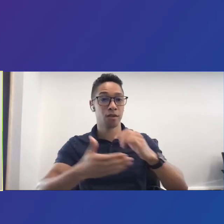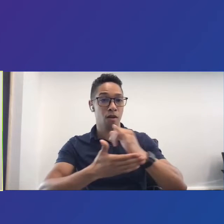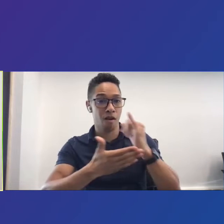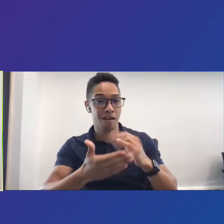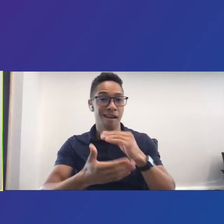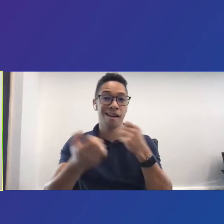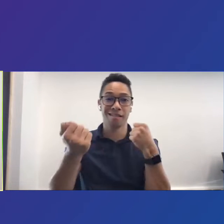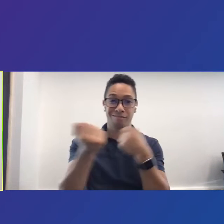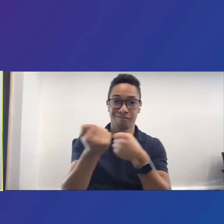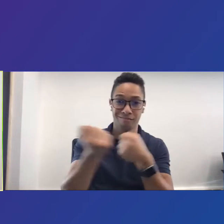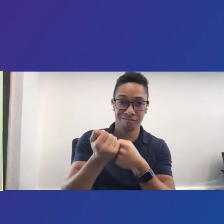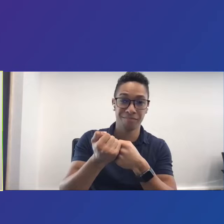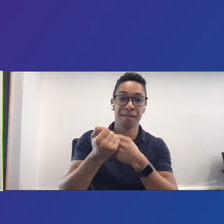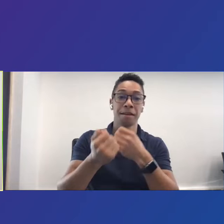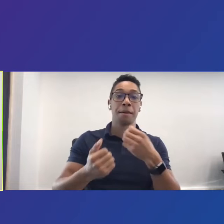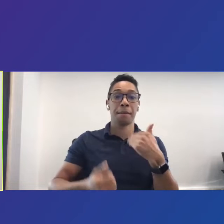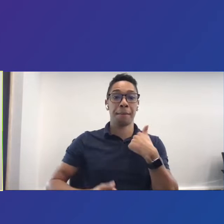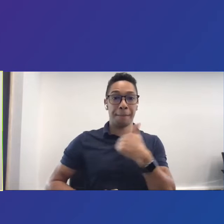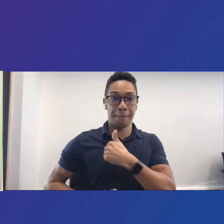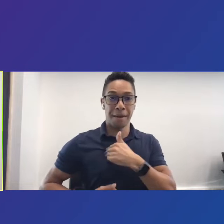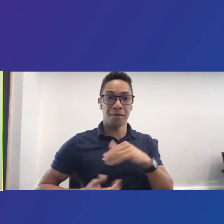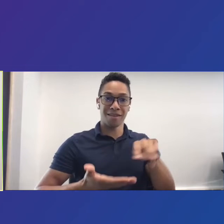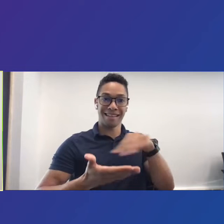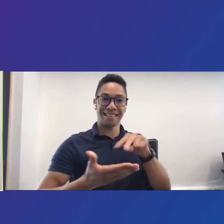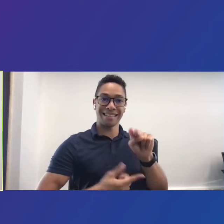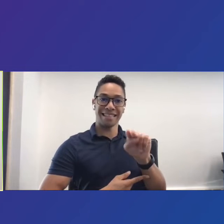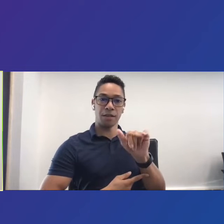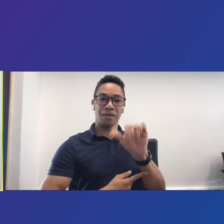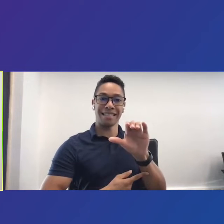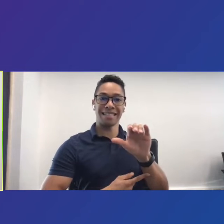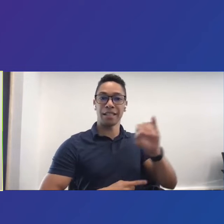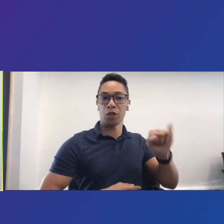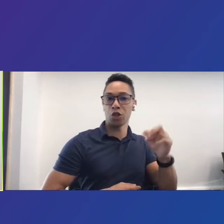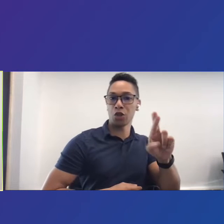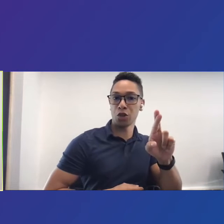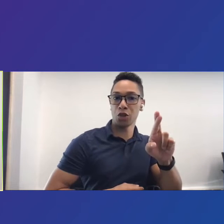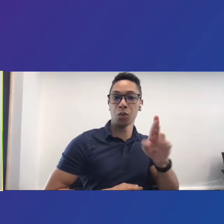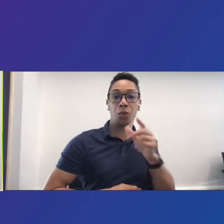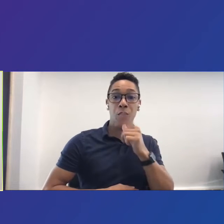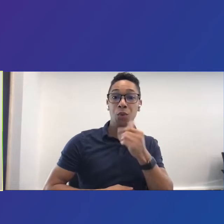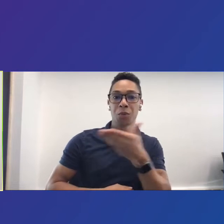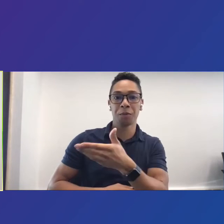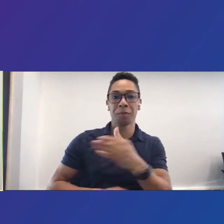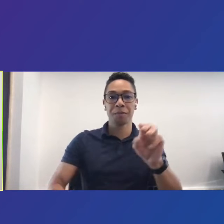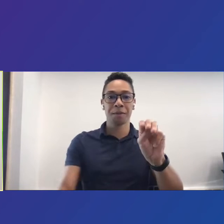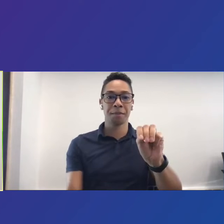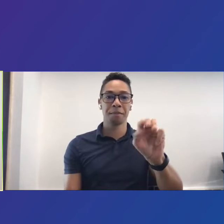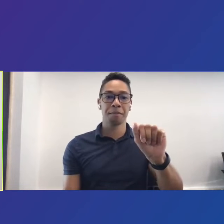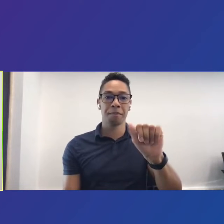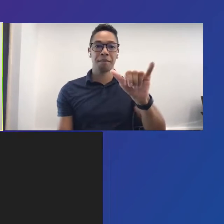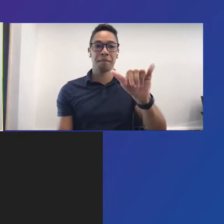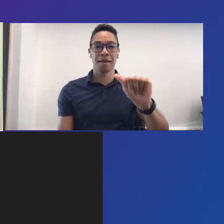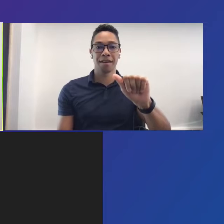advocate and member of the Dance NYC Junior Committee, Maya Simone Z.